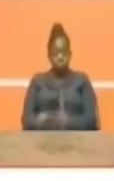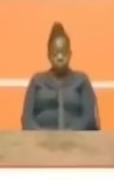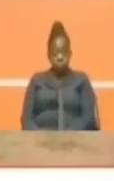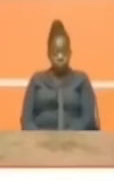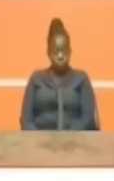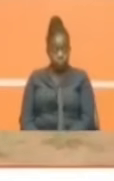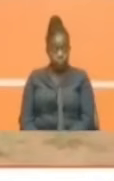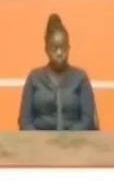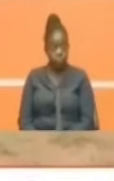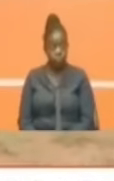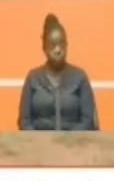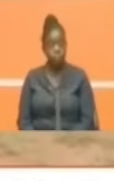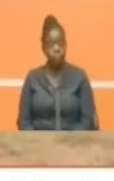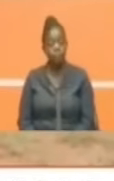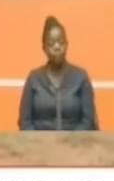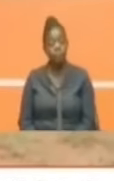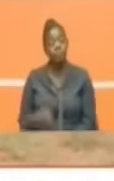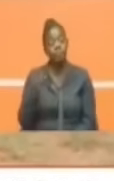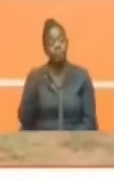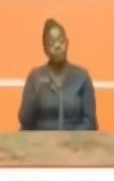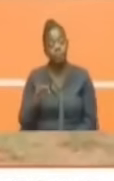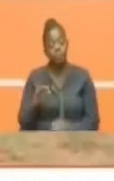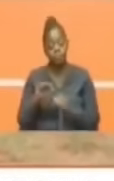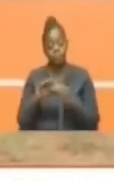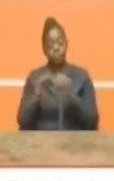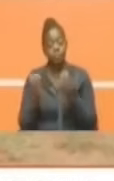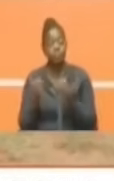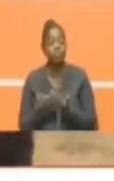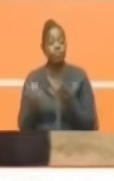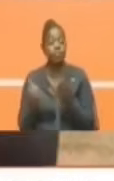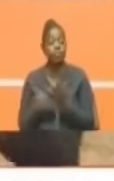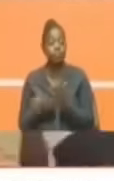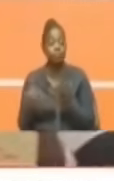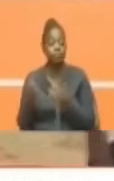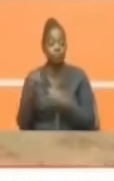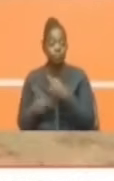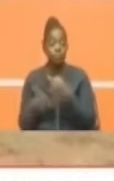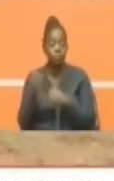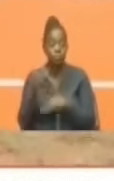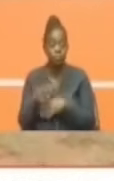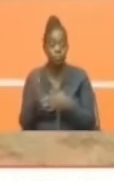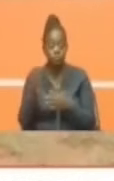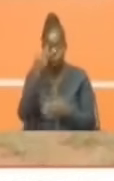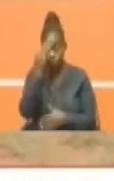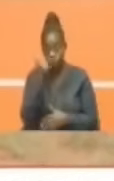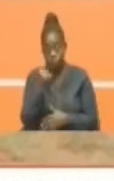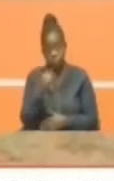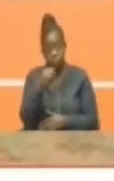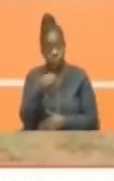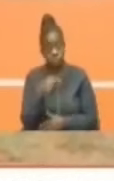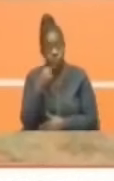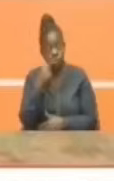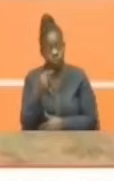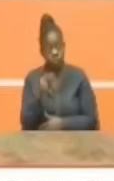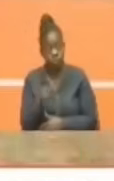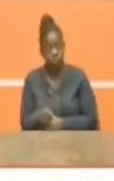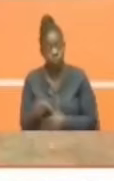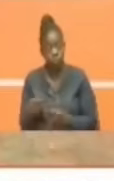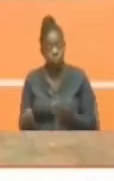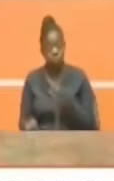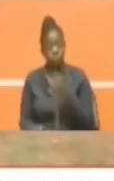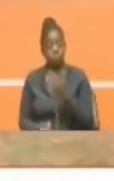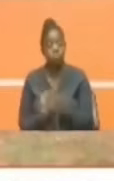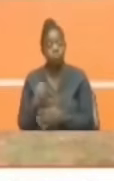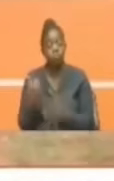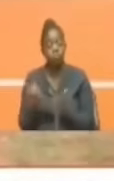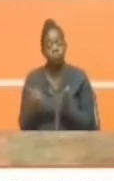sikwenu mu community petubeerayo tuwulira olutalo luyinza okutakomaawo olw'ensonga kubanga nti boba gamba kanaluzala